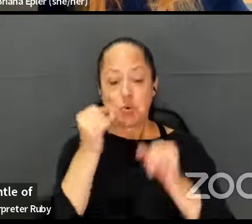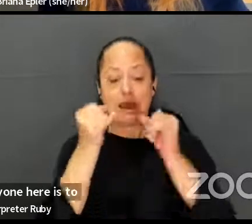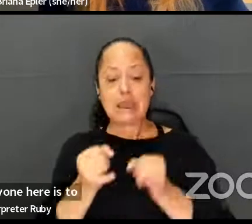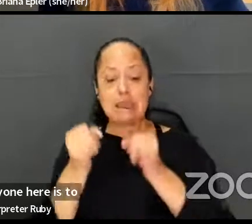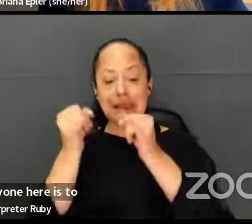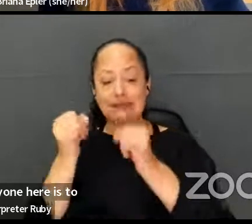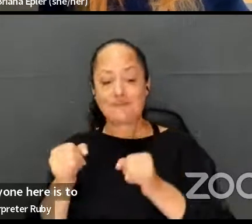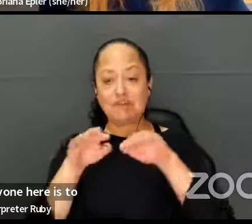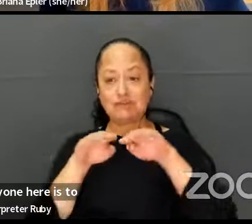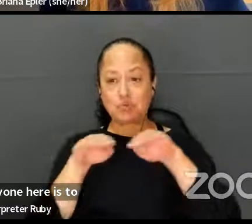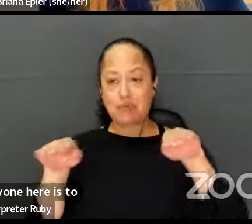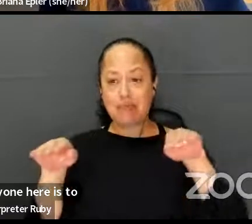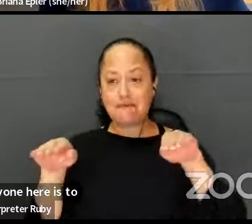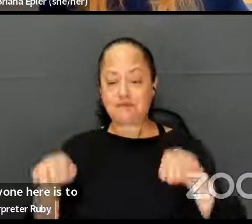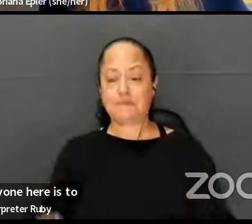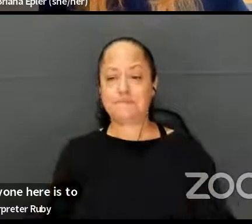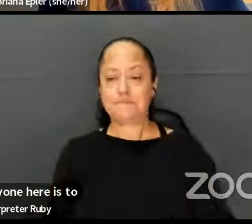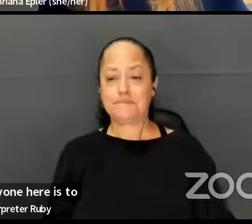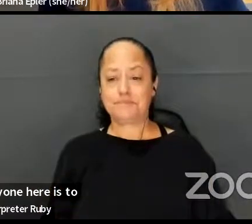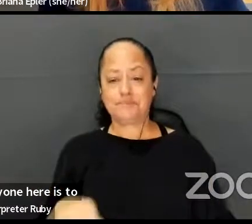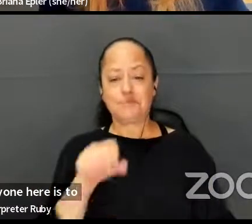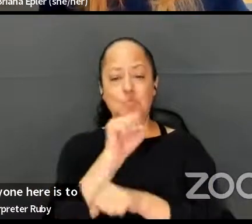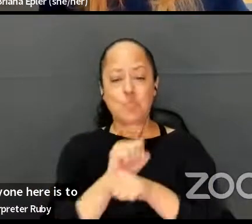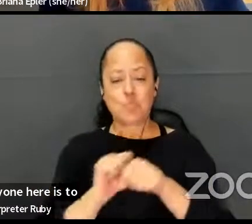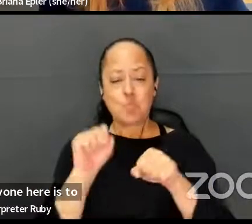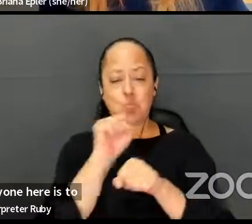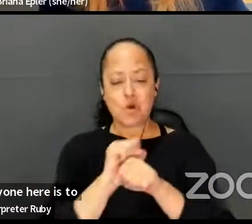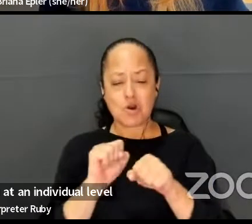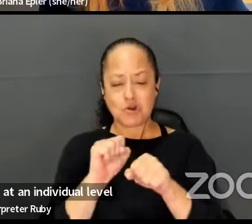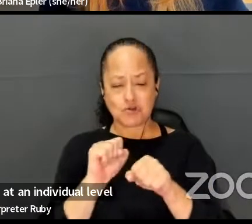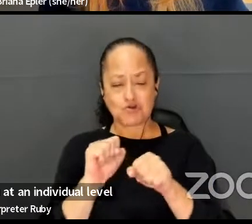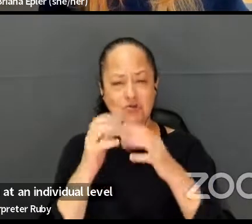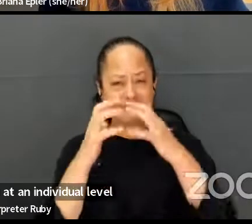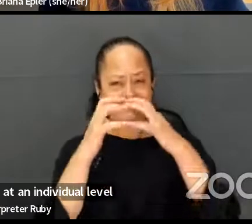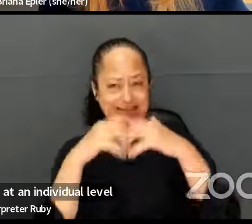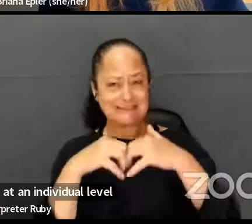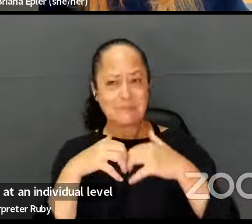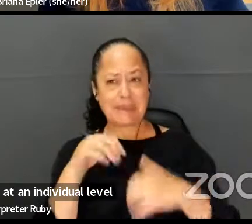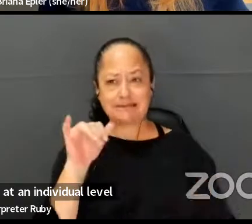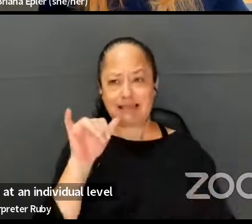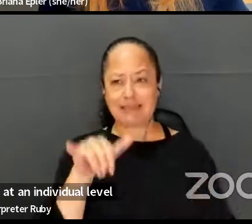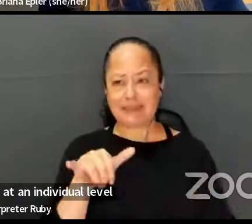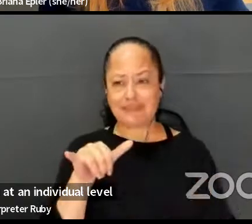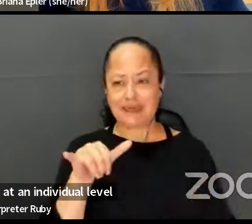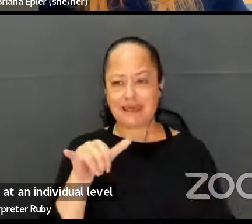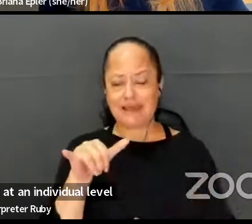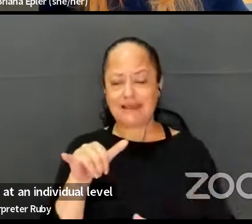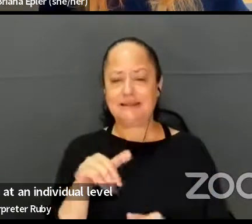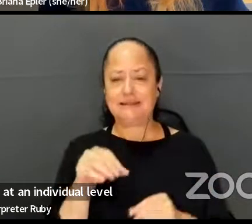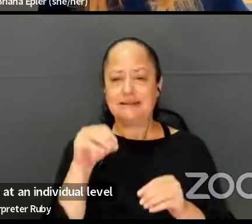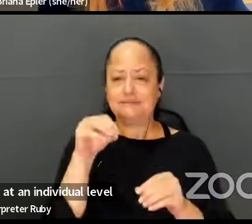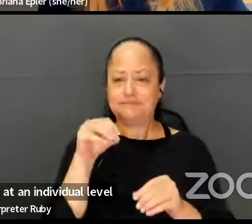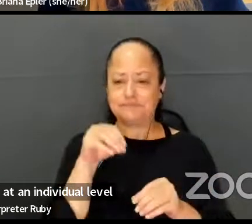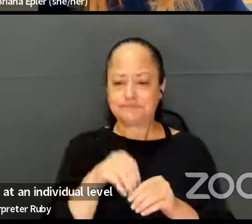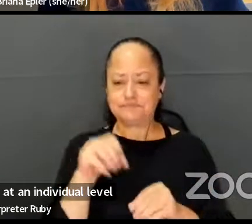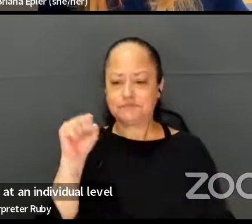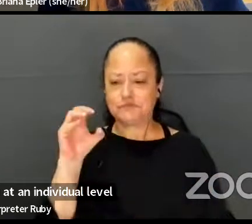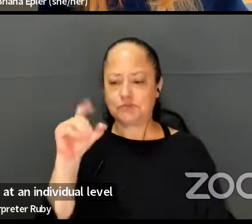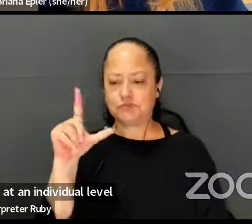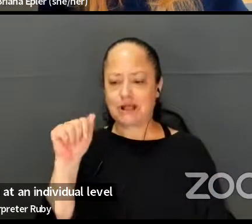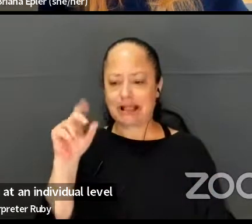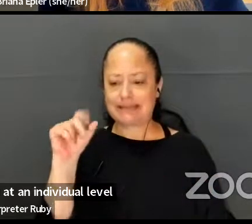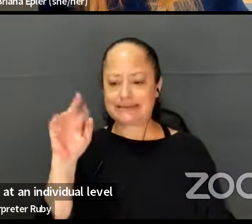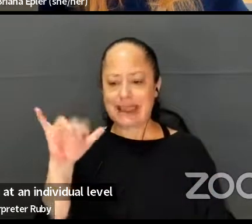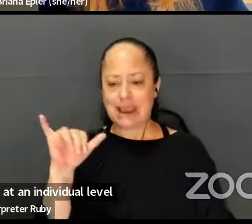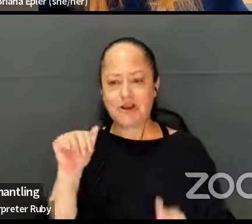level, and then work towards dismantling it in solidarity with disabled